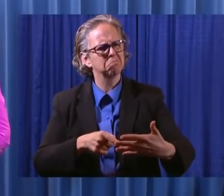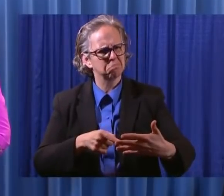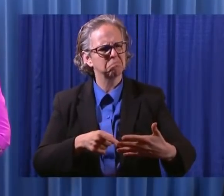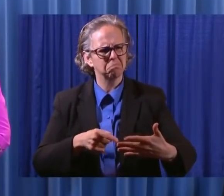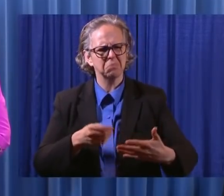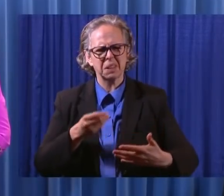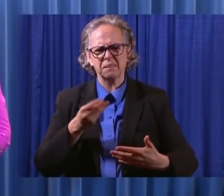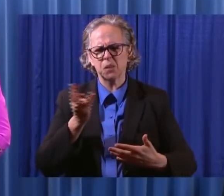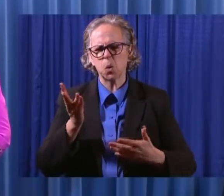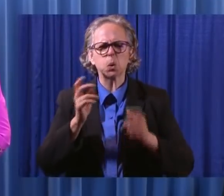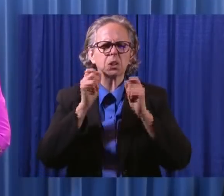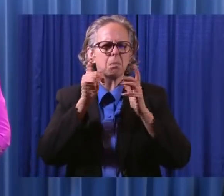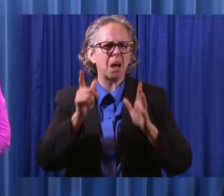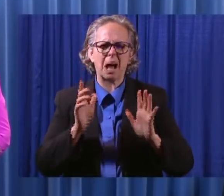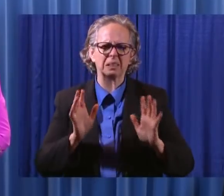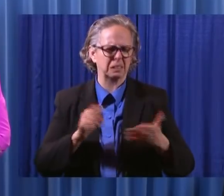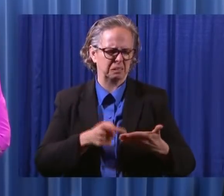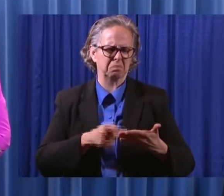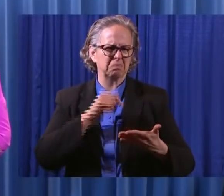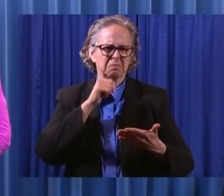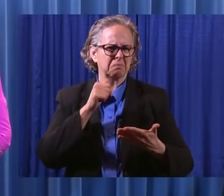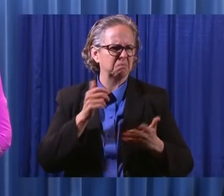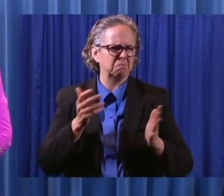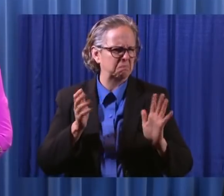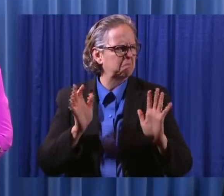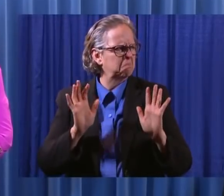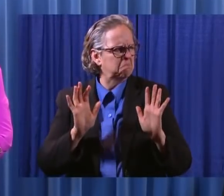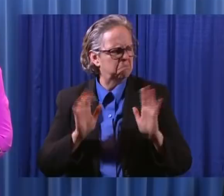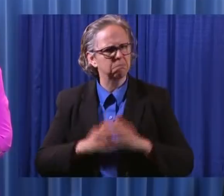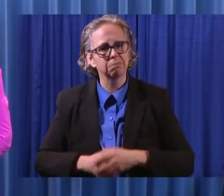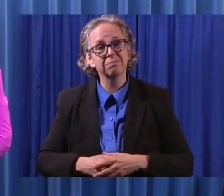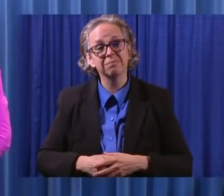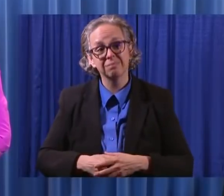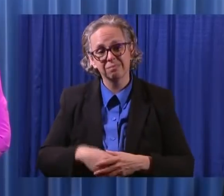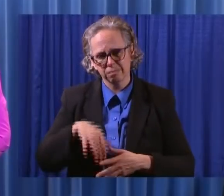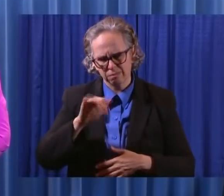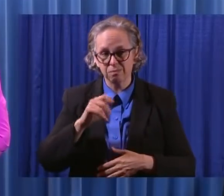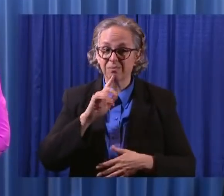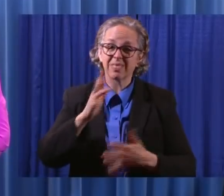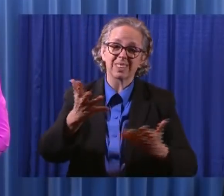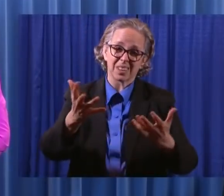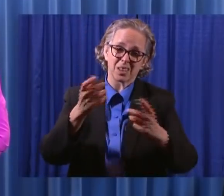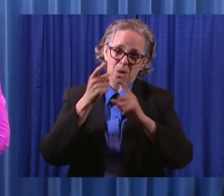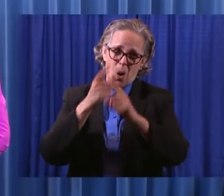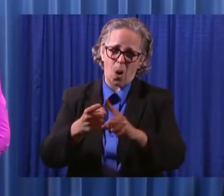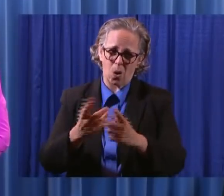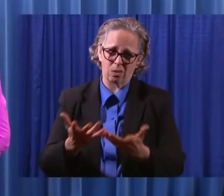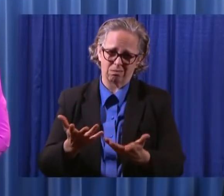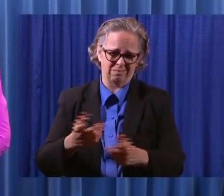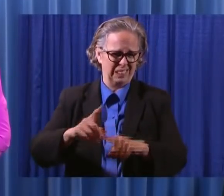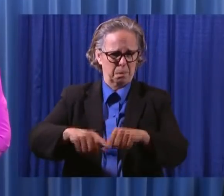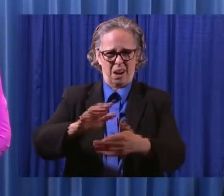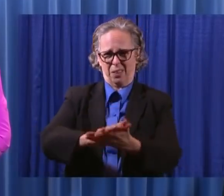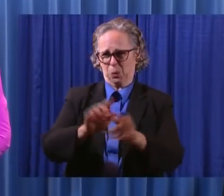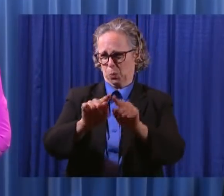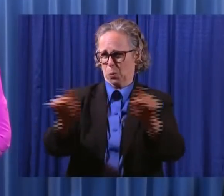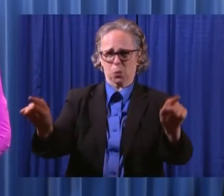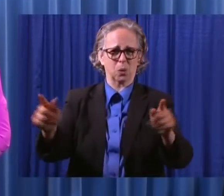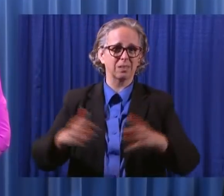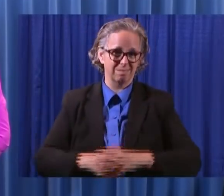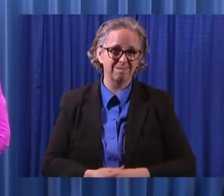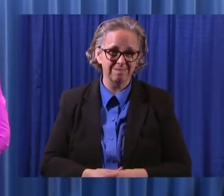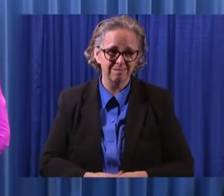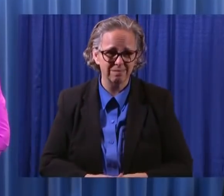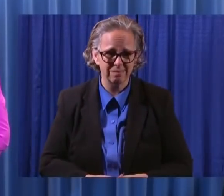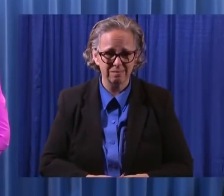an educational point of view or from a point of view of health. There's a strong consensus in this